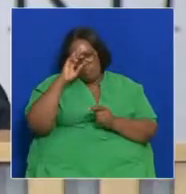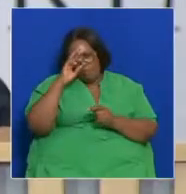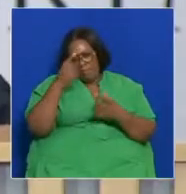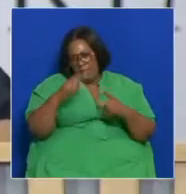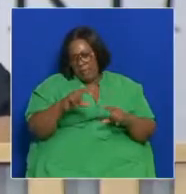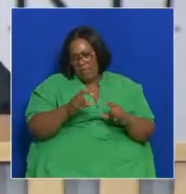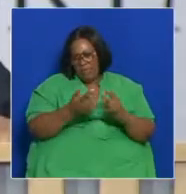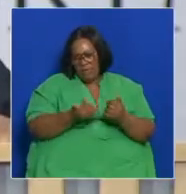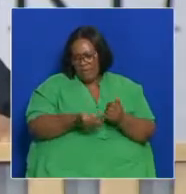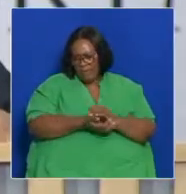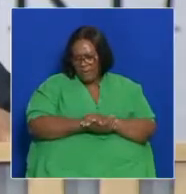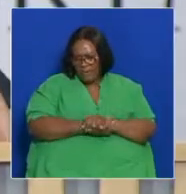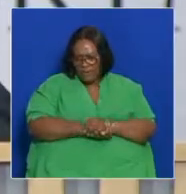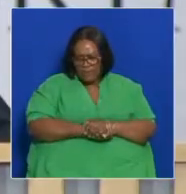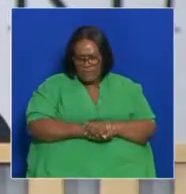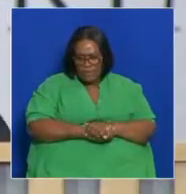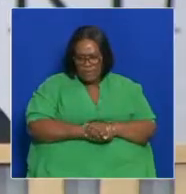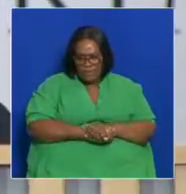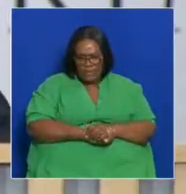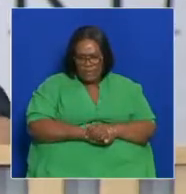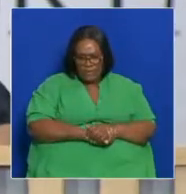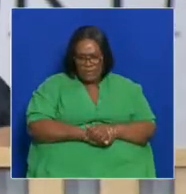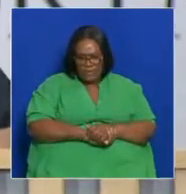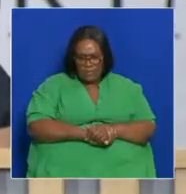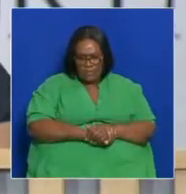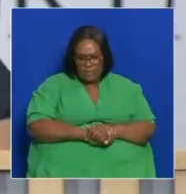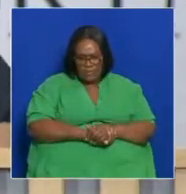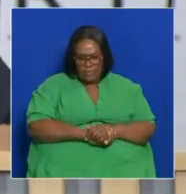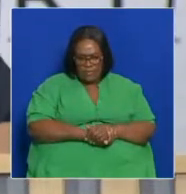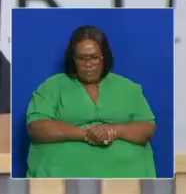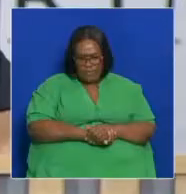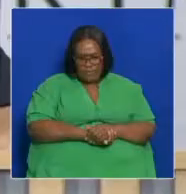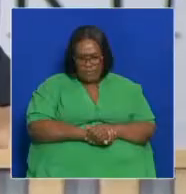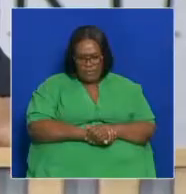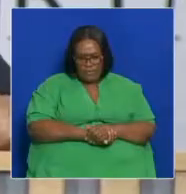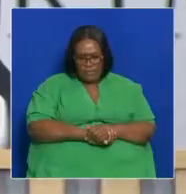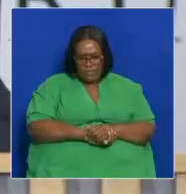But I do indicate that in my affidavit.